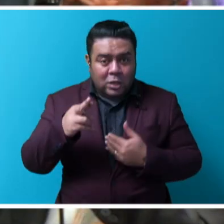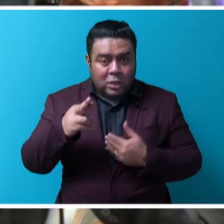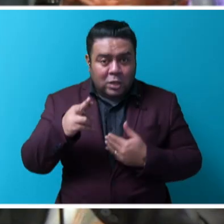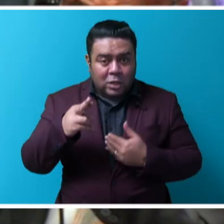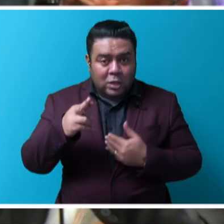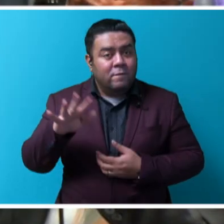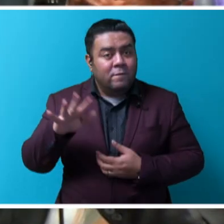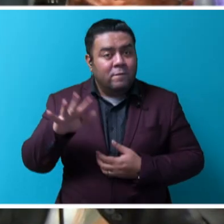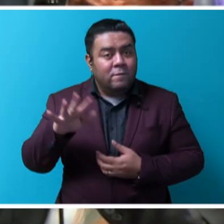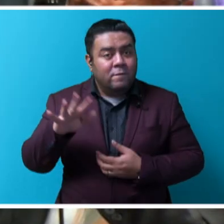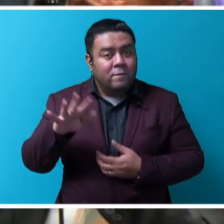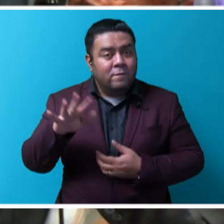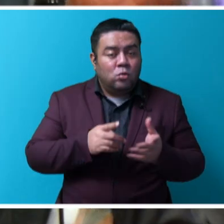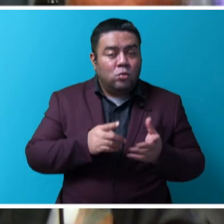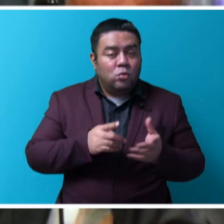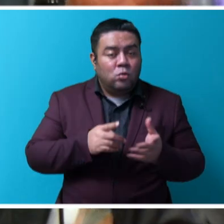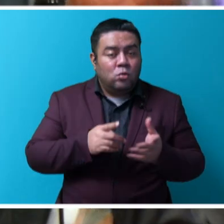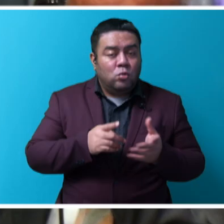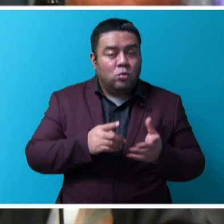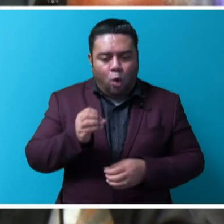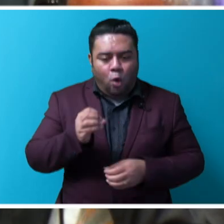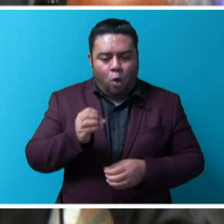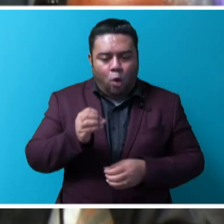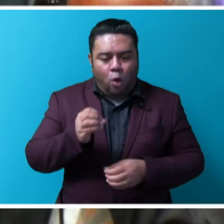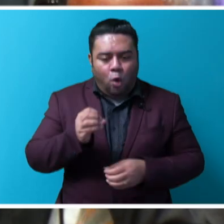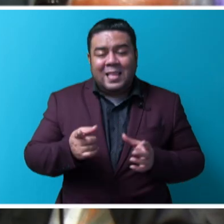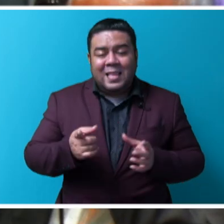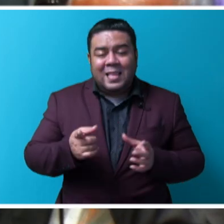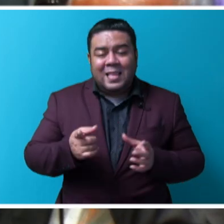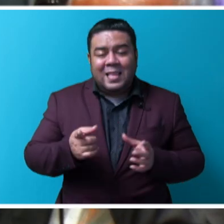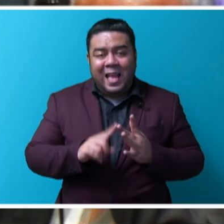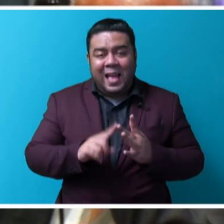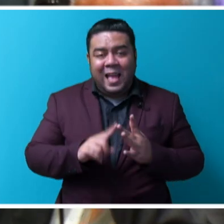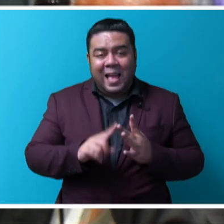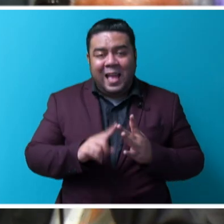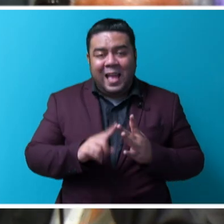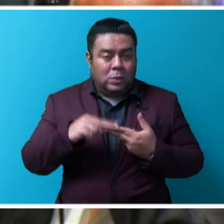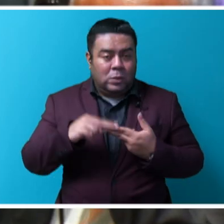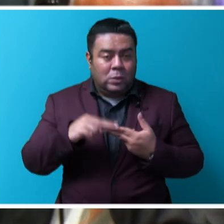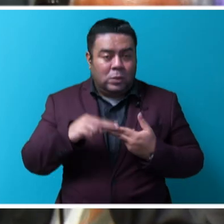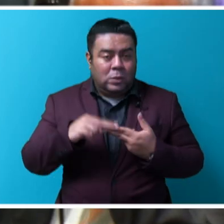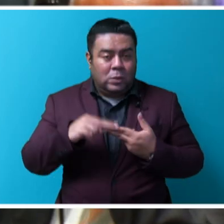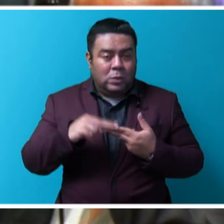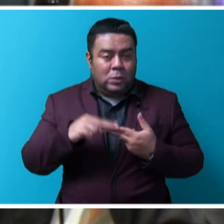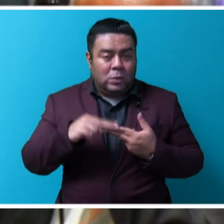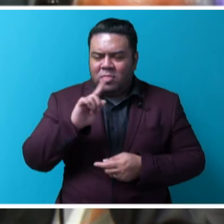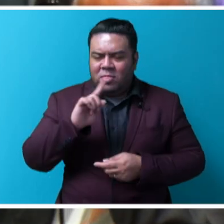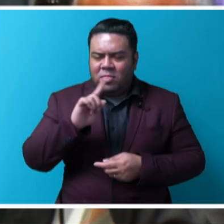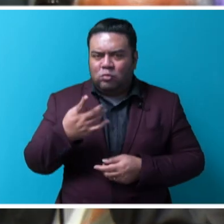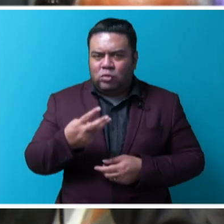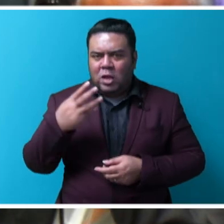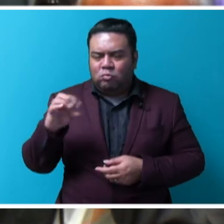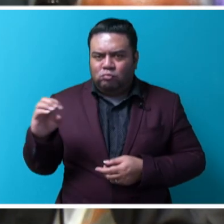or a road is built, that has been properly assessed and approved, and will be monitored and ensured compliance over